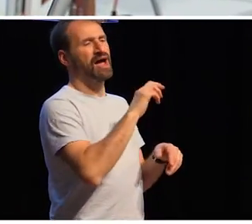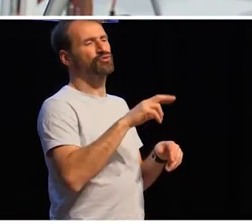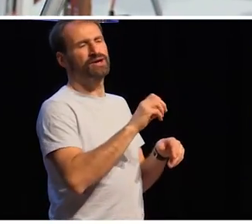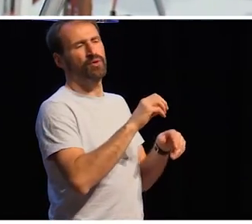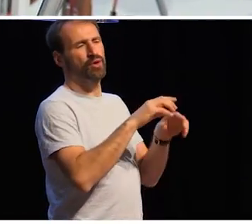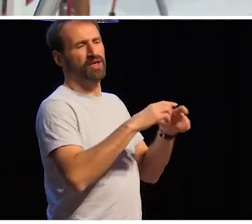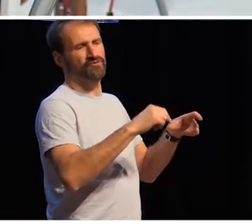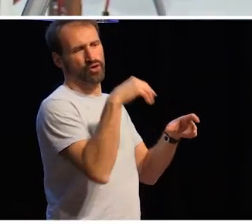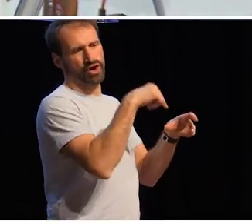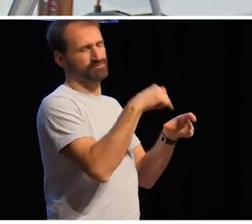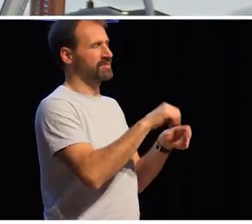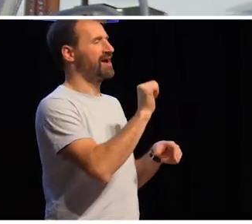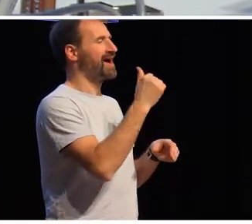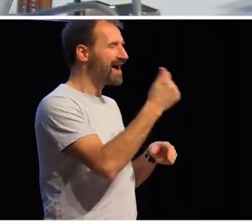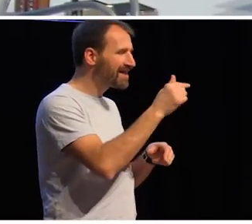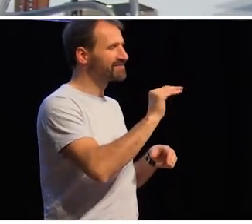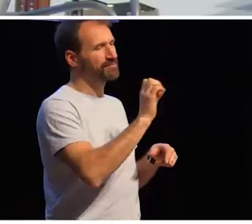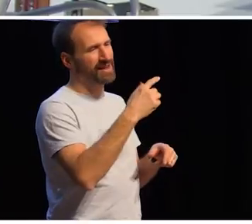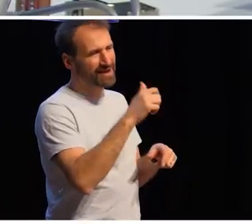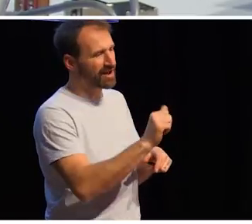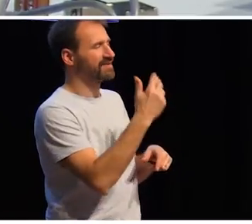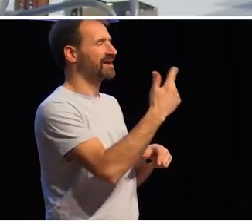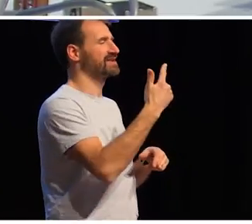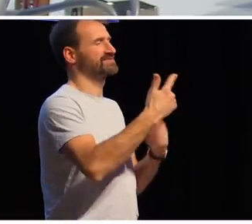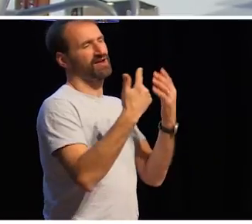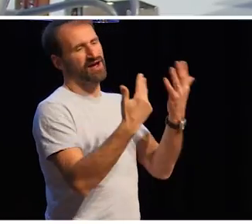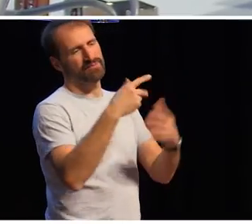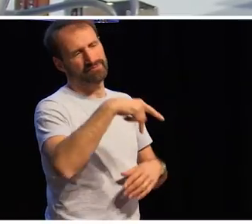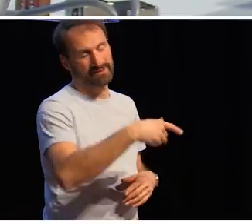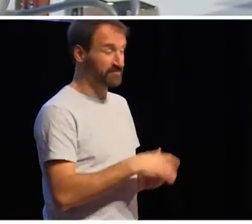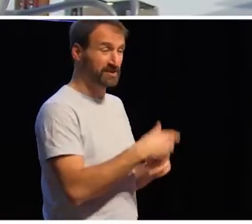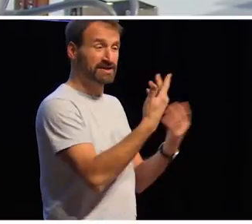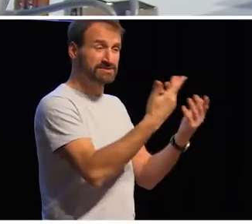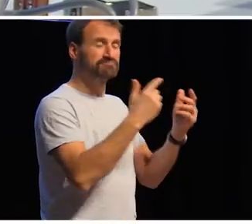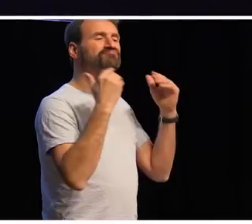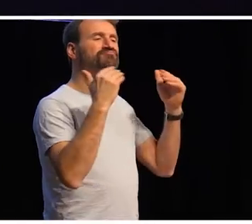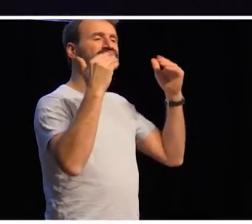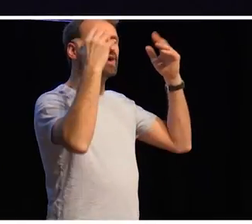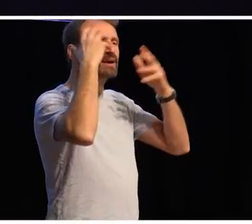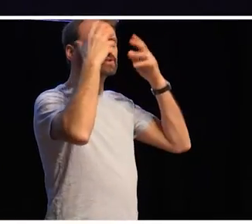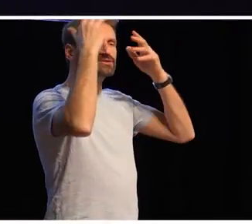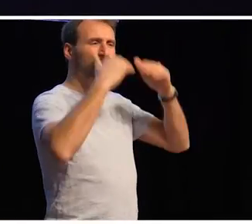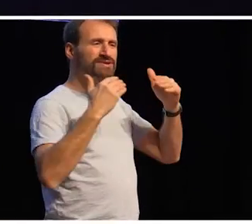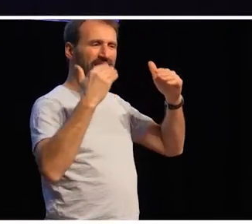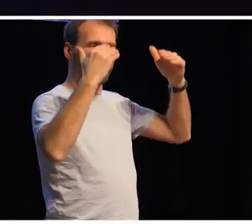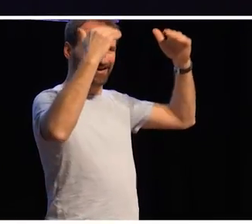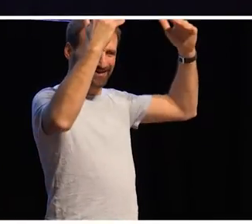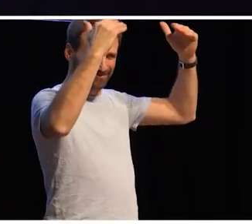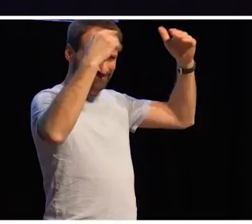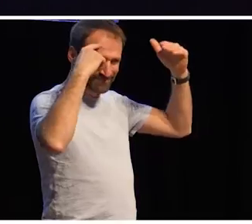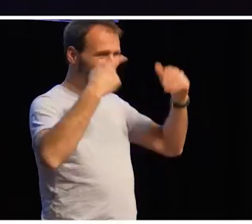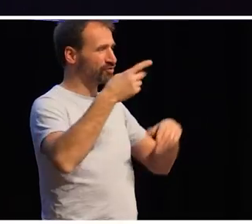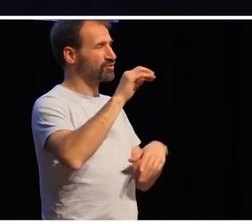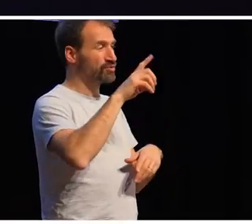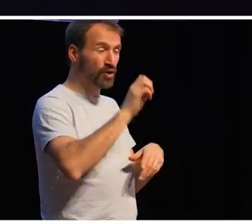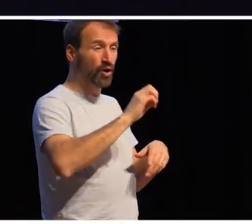So this is the abstraction layer. You have the node application talking to Fermata, talking to serial port, all the way down to the